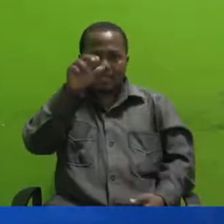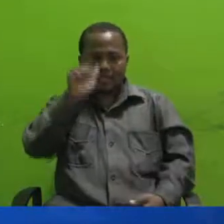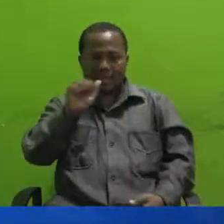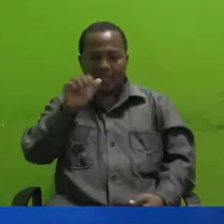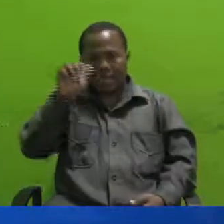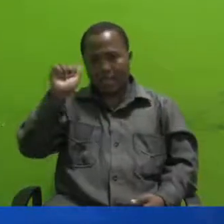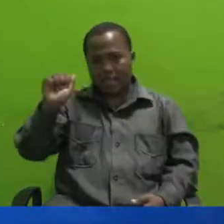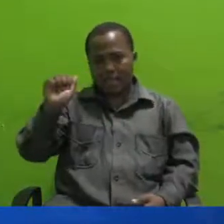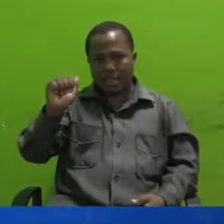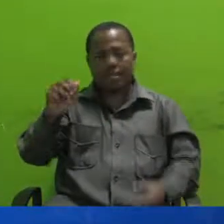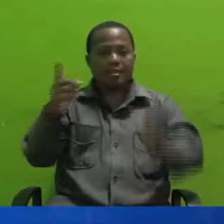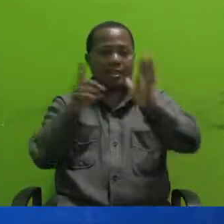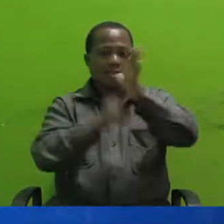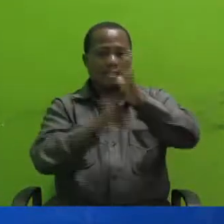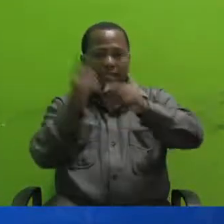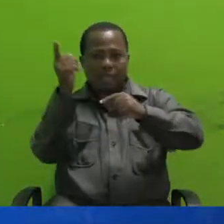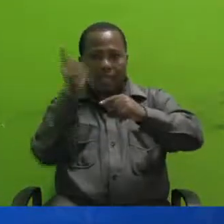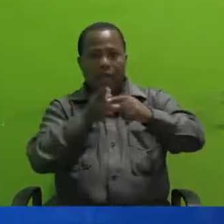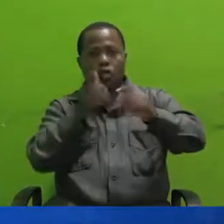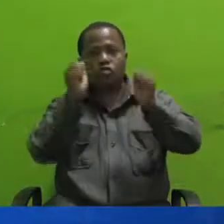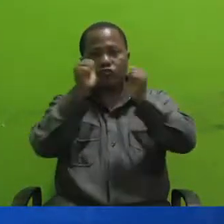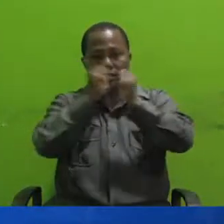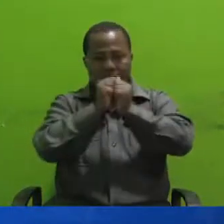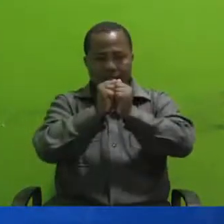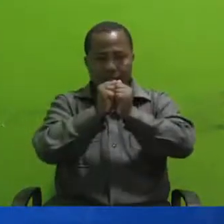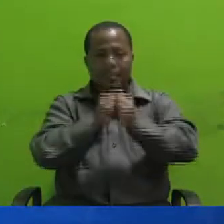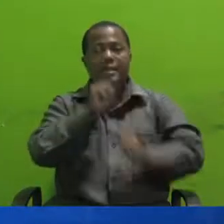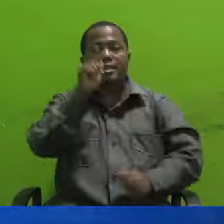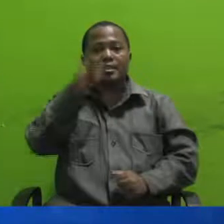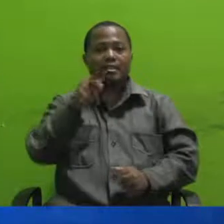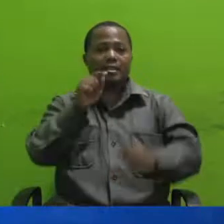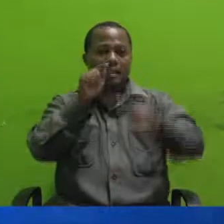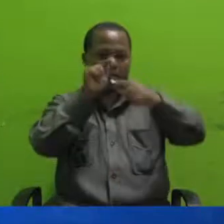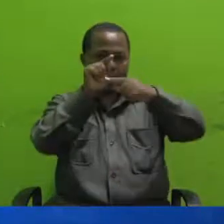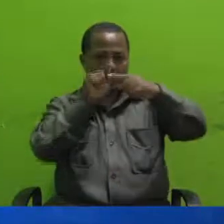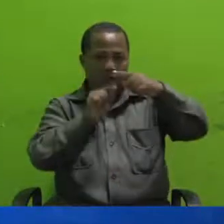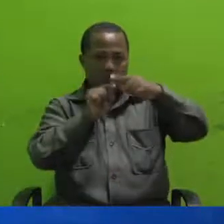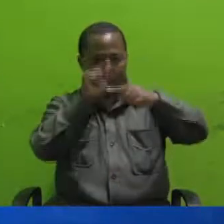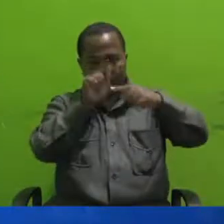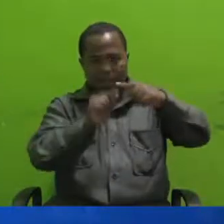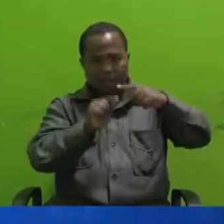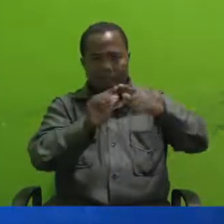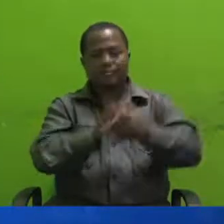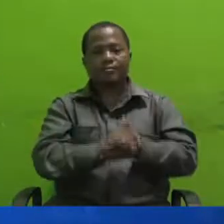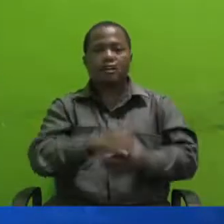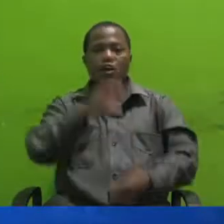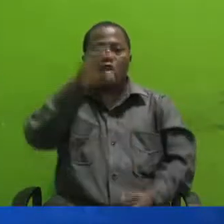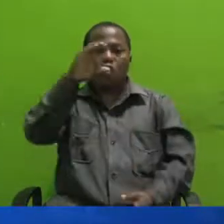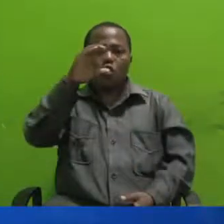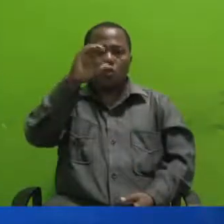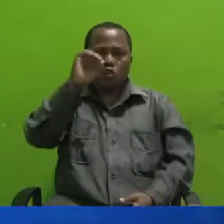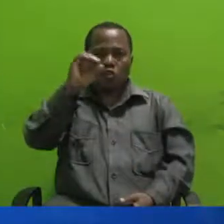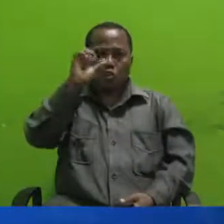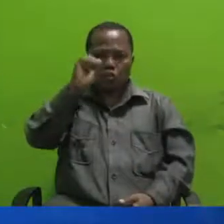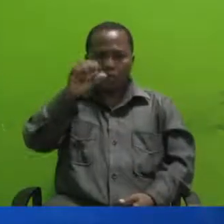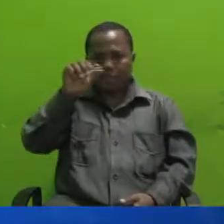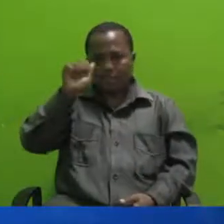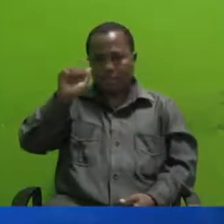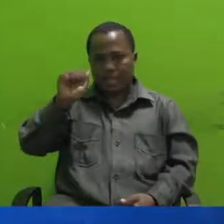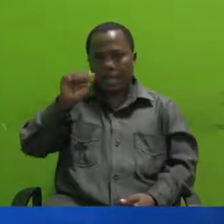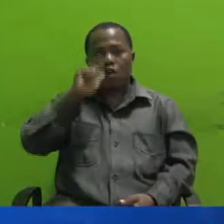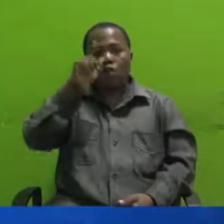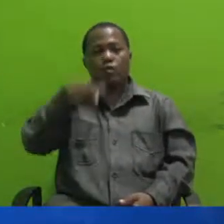is 6 out of 10, and this divide by cos of A, which